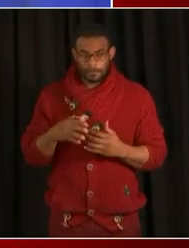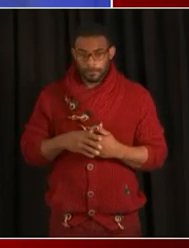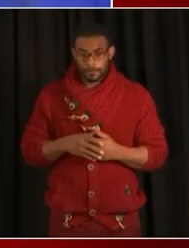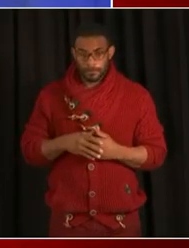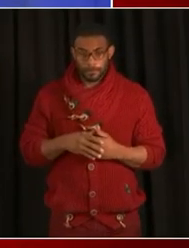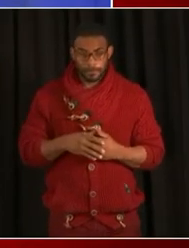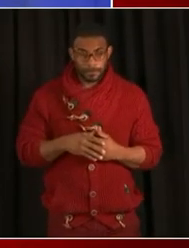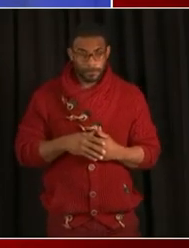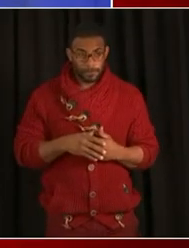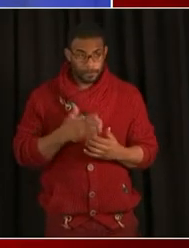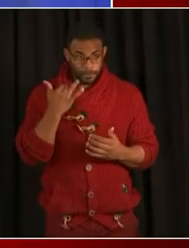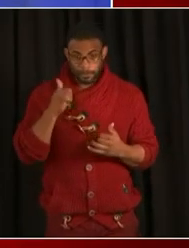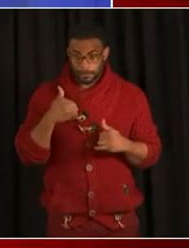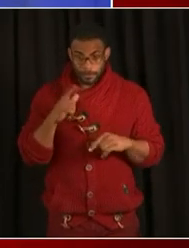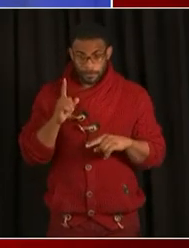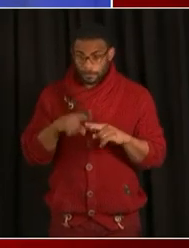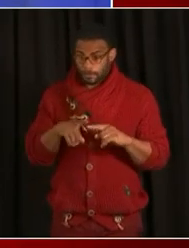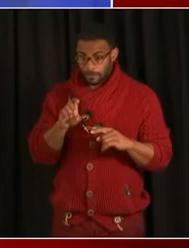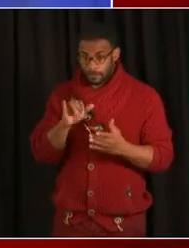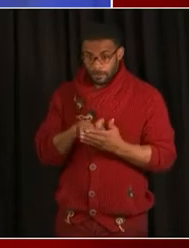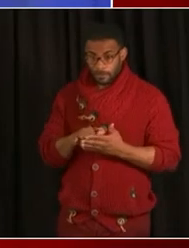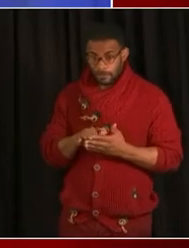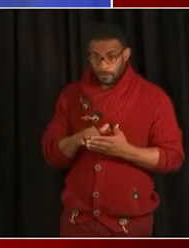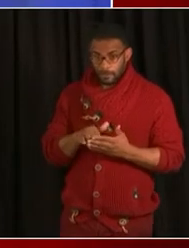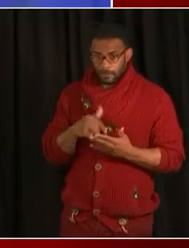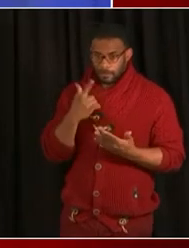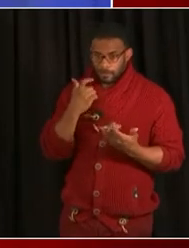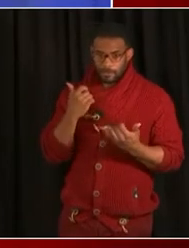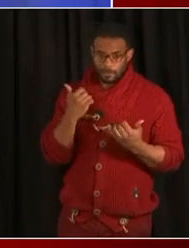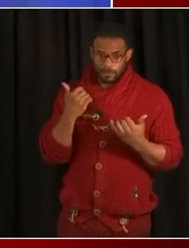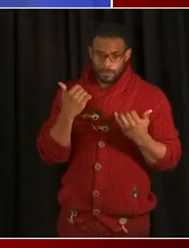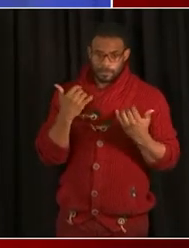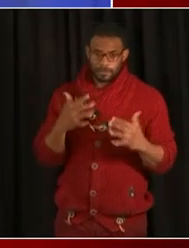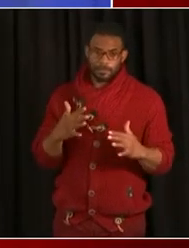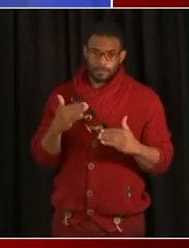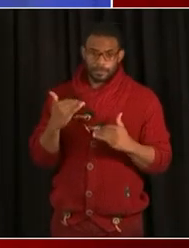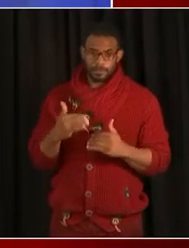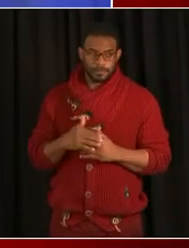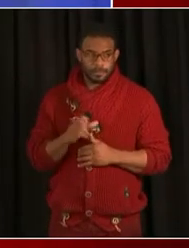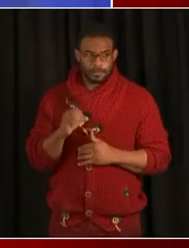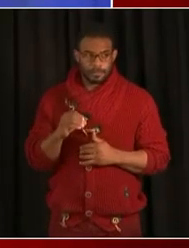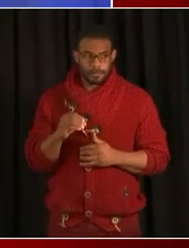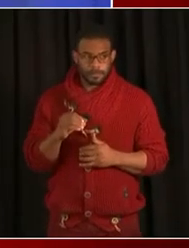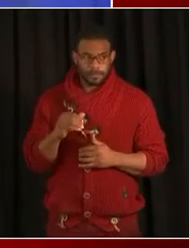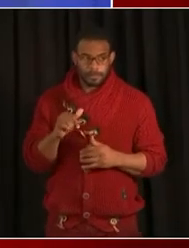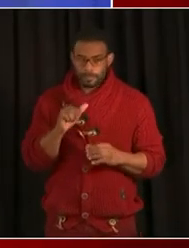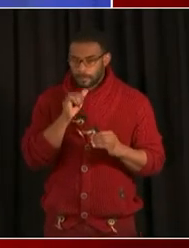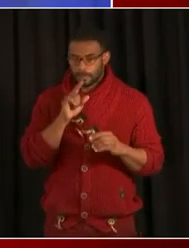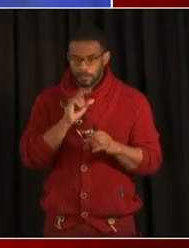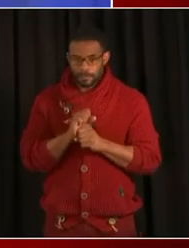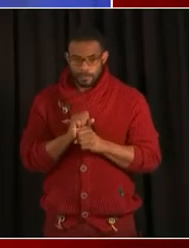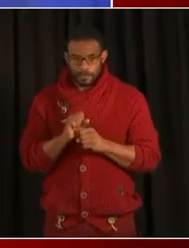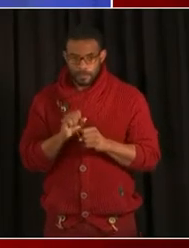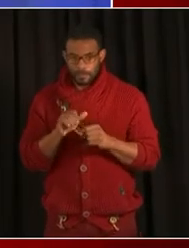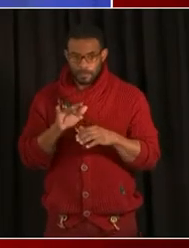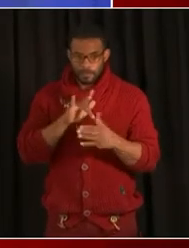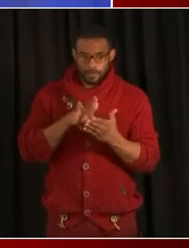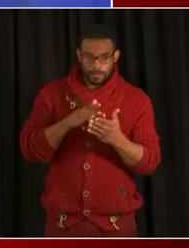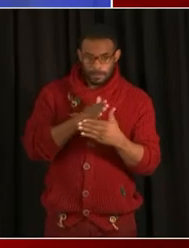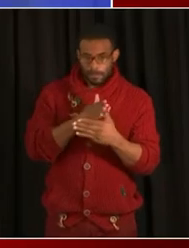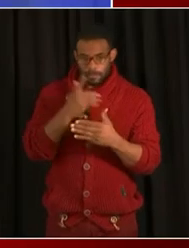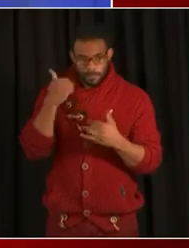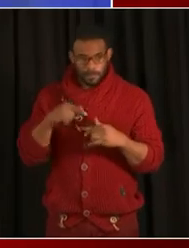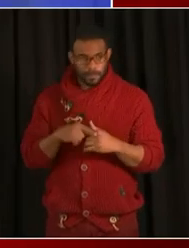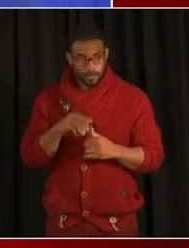And if we can't do that, we're just losing money. Mm-hmm. So there's not really a middle ground